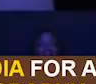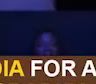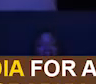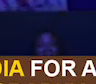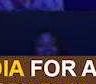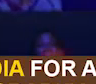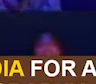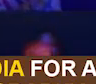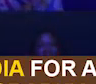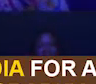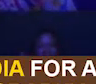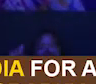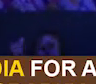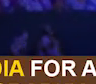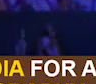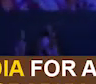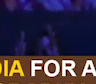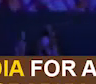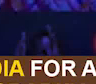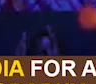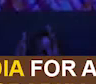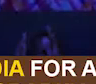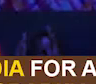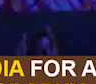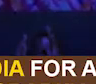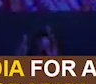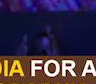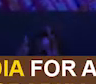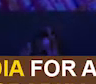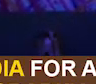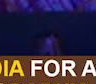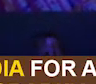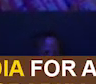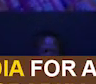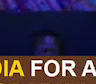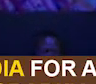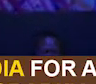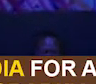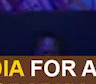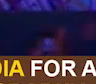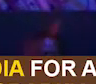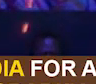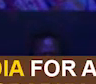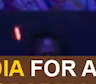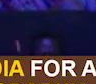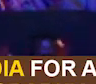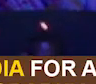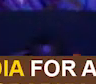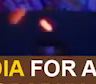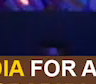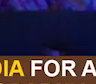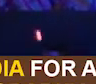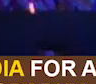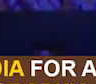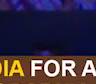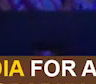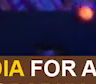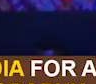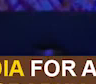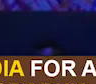name. Our Father, we are caught in awe when we contemplate on such a great